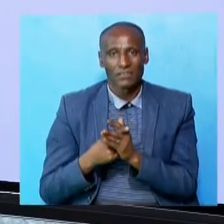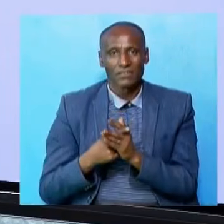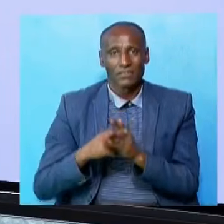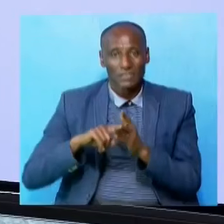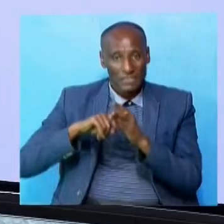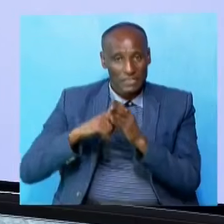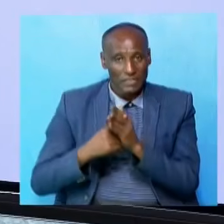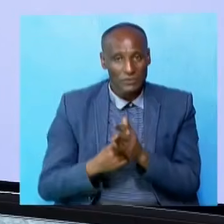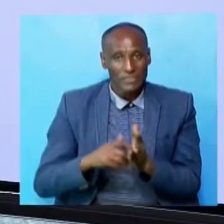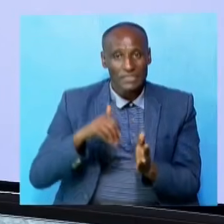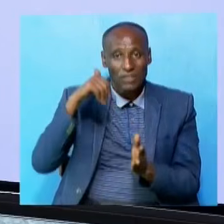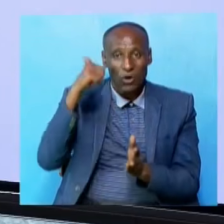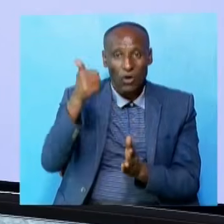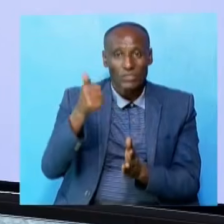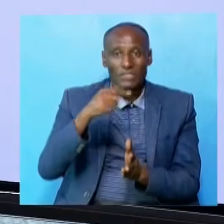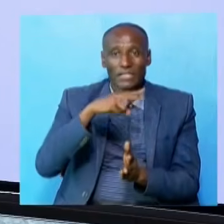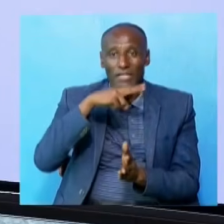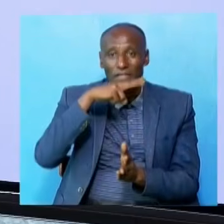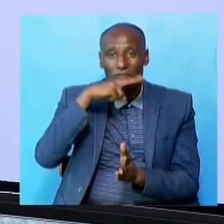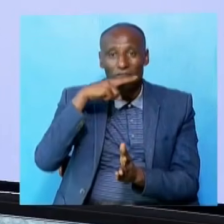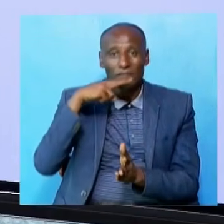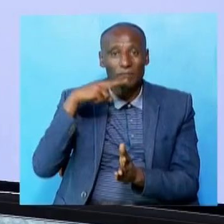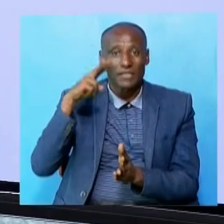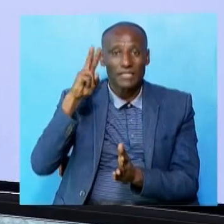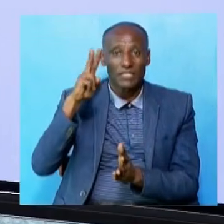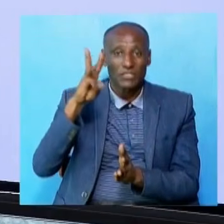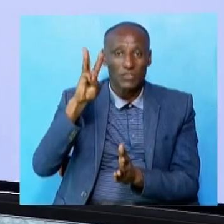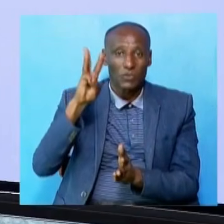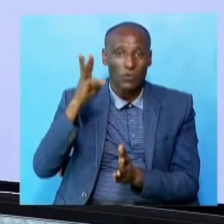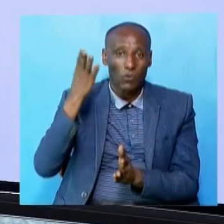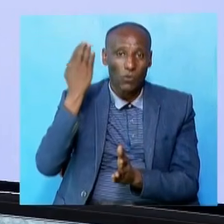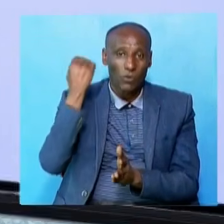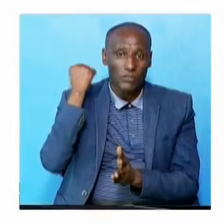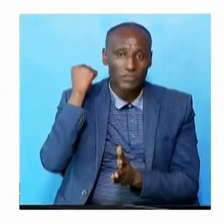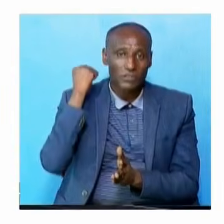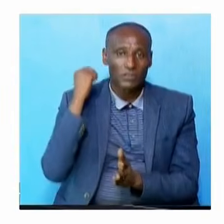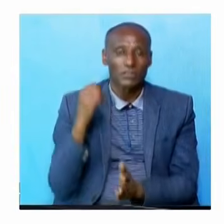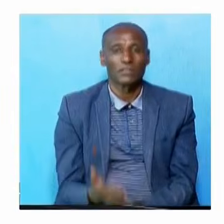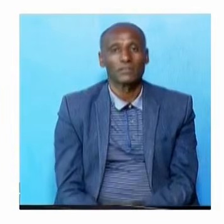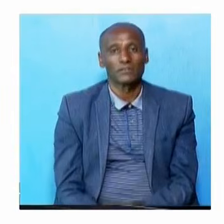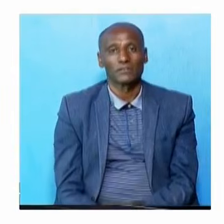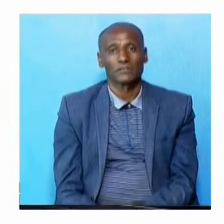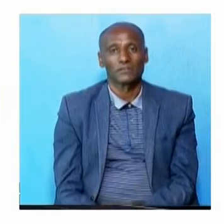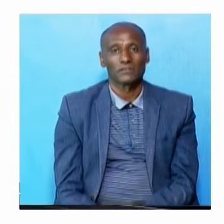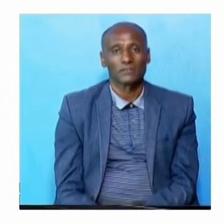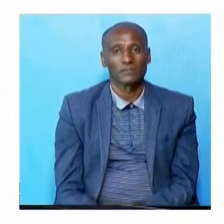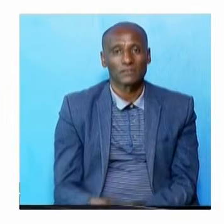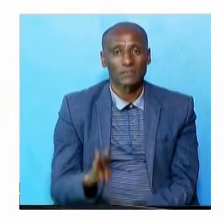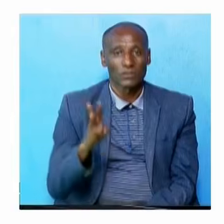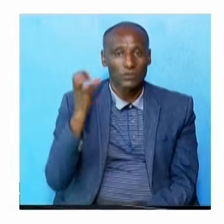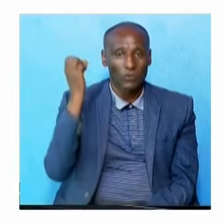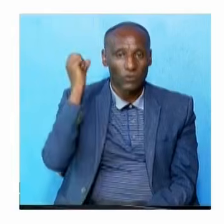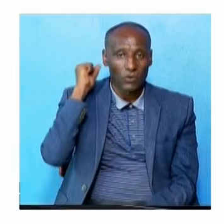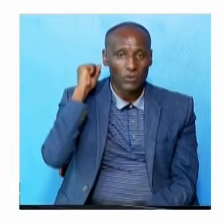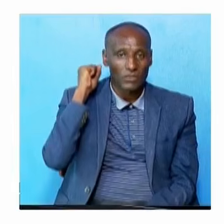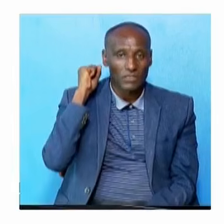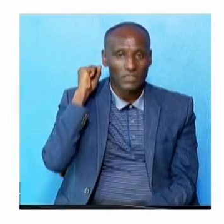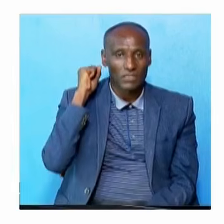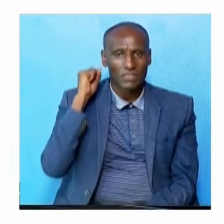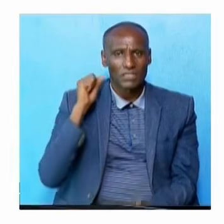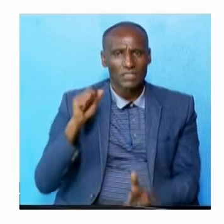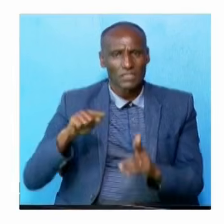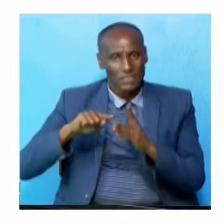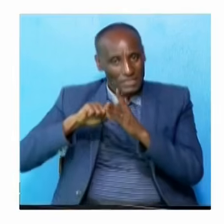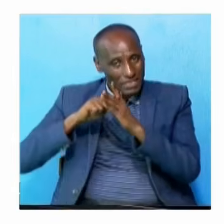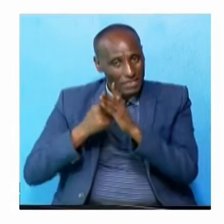start with the auxiliary was, right? Okay, was. Don't forget to always, when we begin